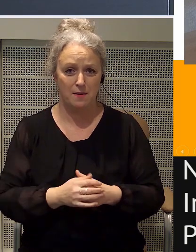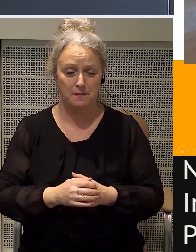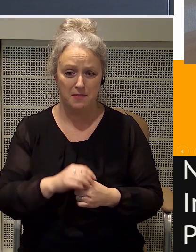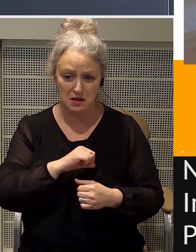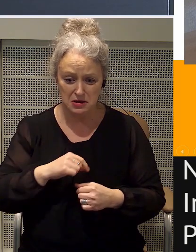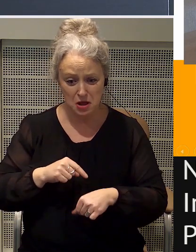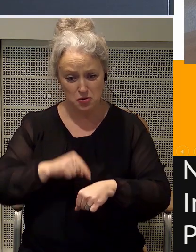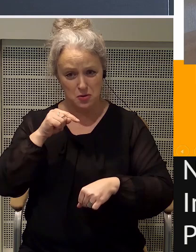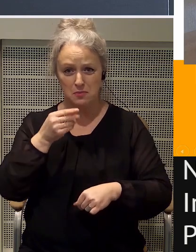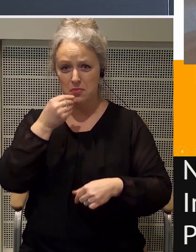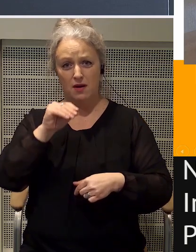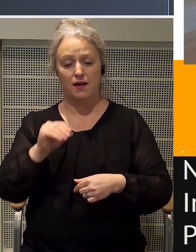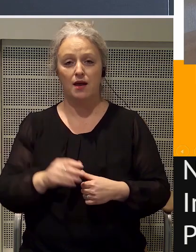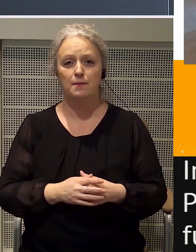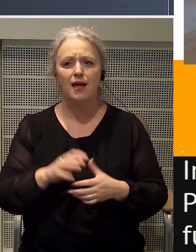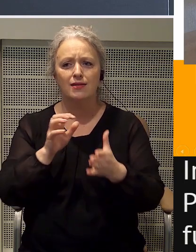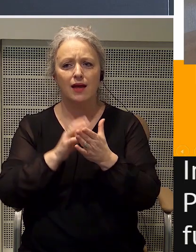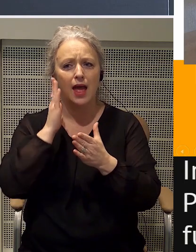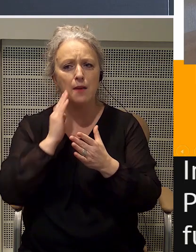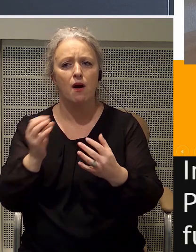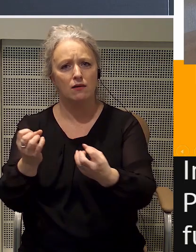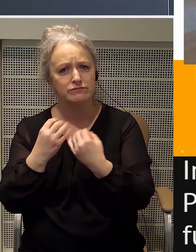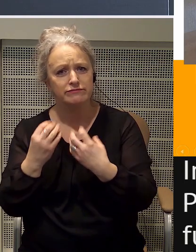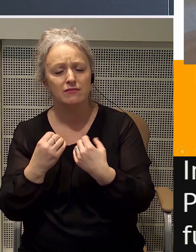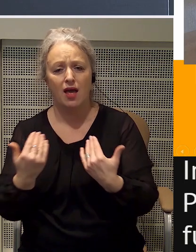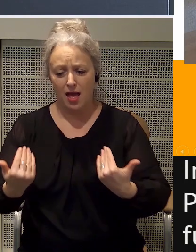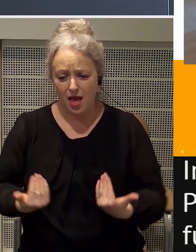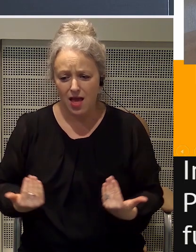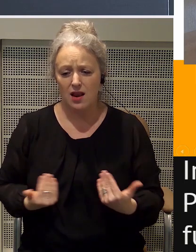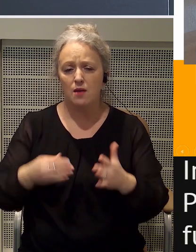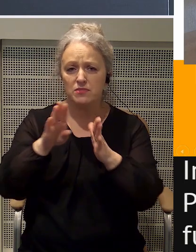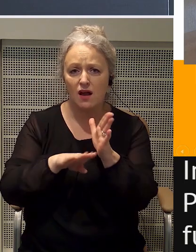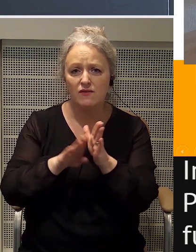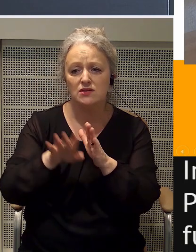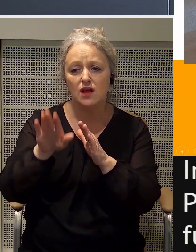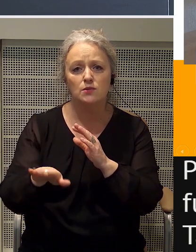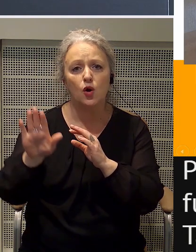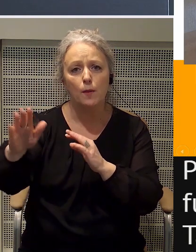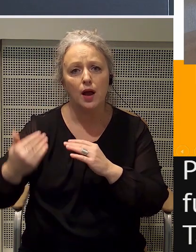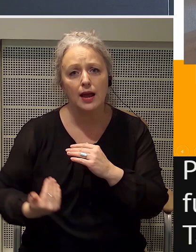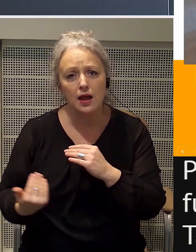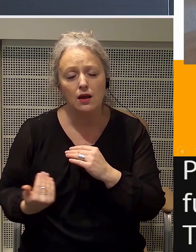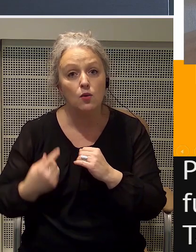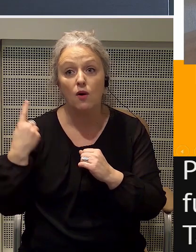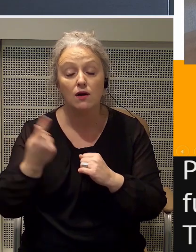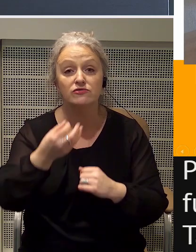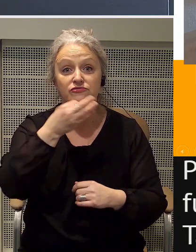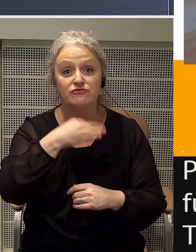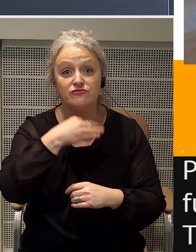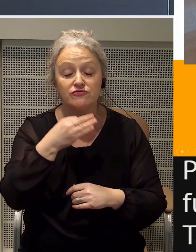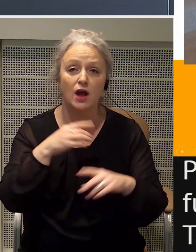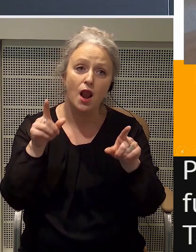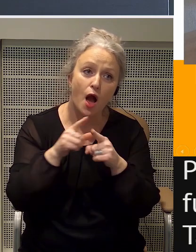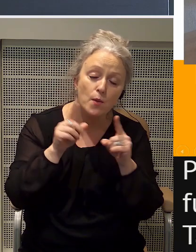she's feeling much better. The lungs are functioning much better. So according to the